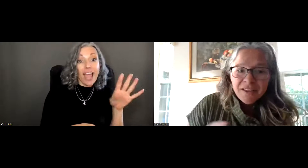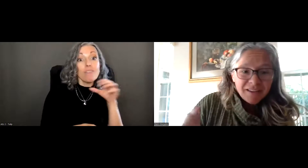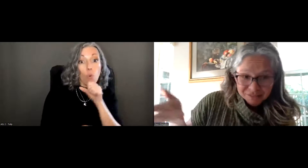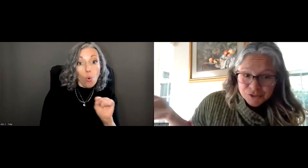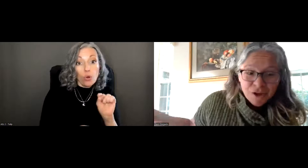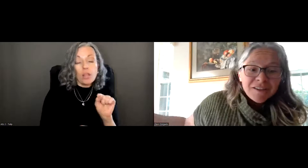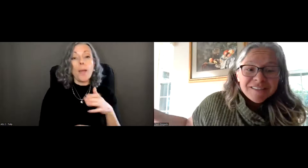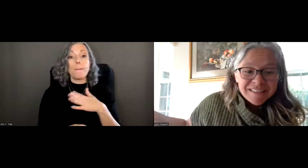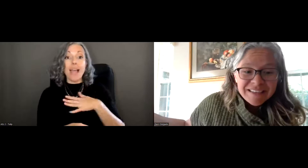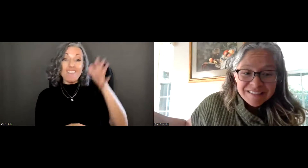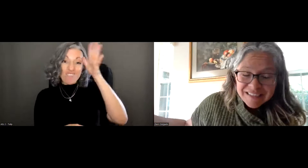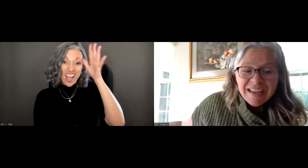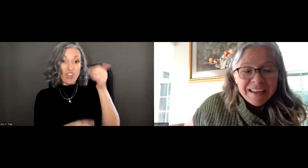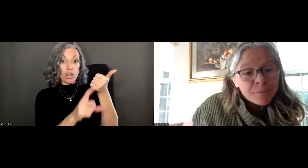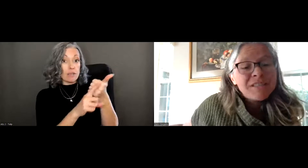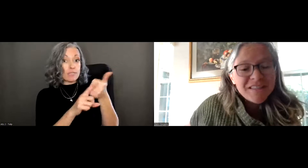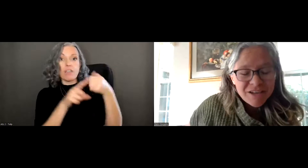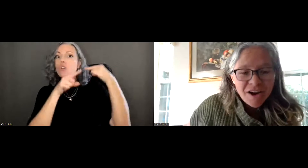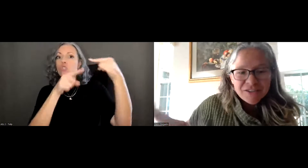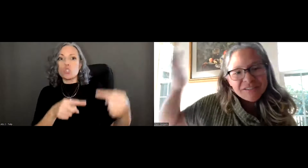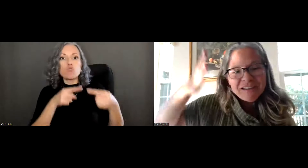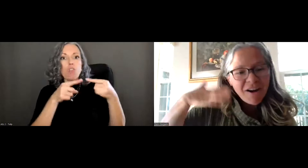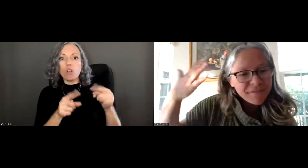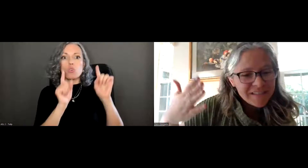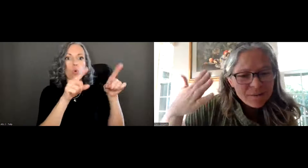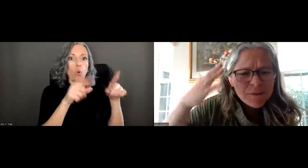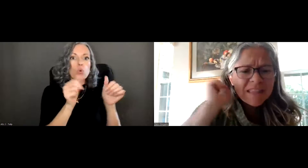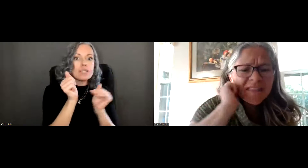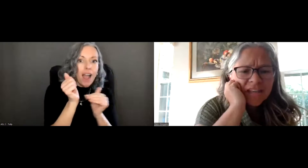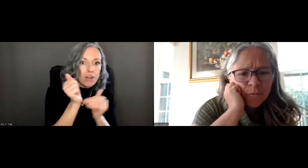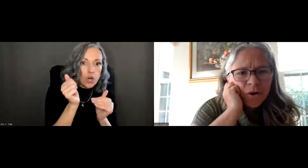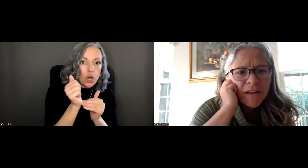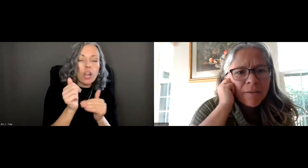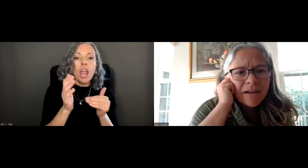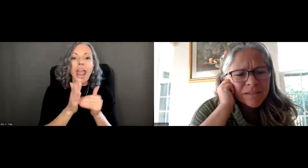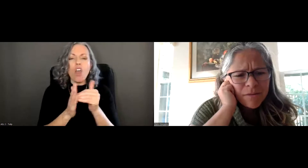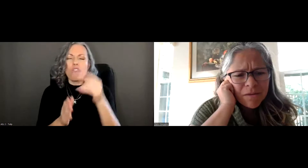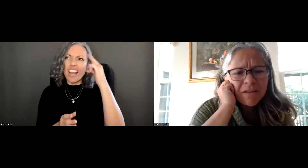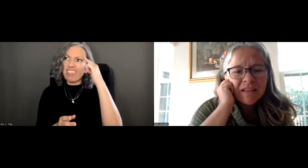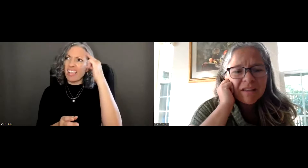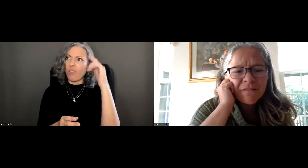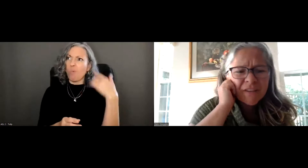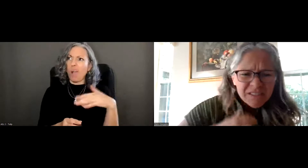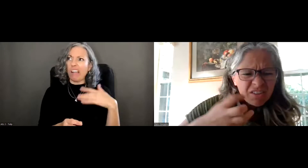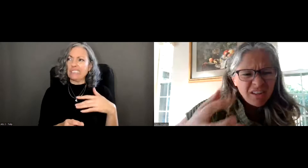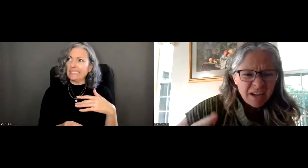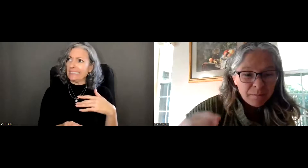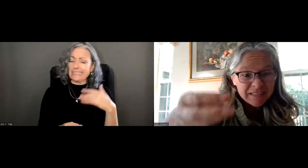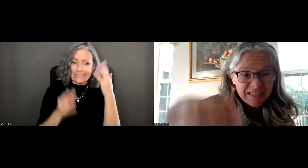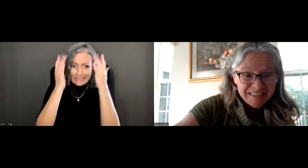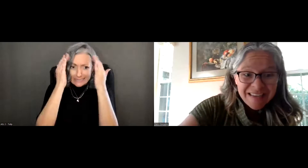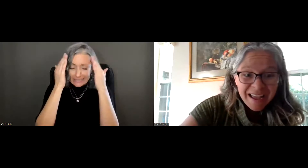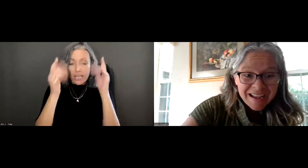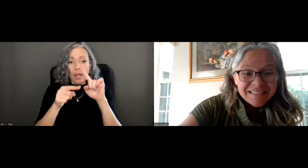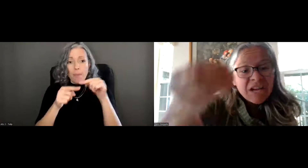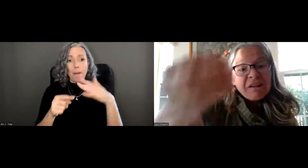himself struggles to get him to the doctors. And oftentimes when I think and worry about some of the physical ailments